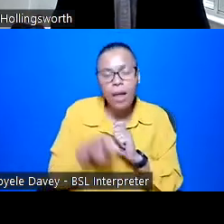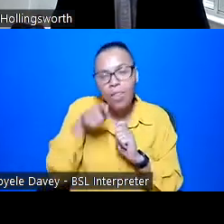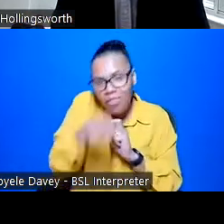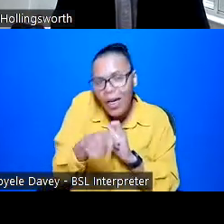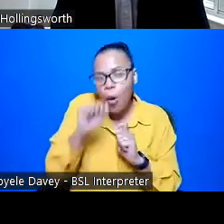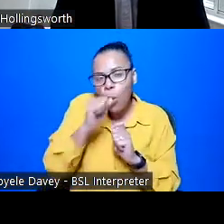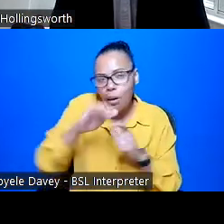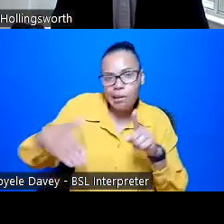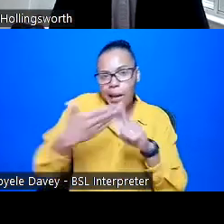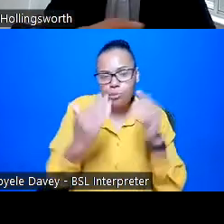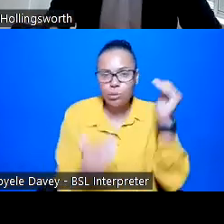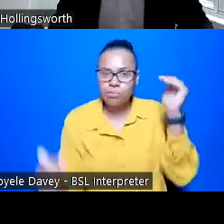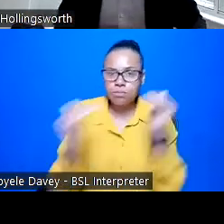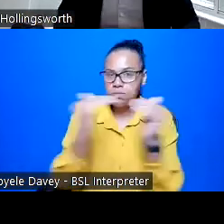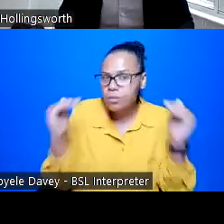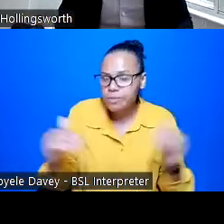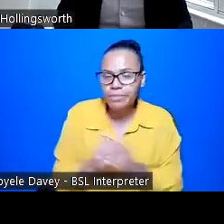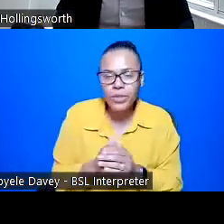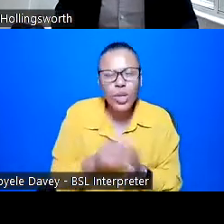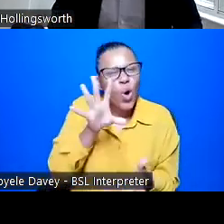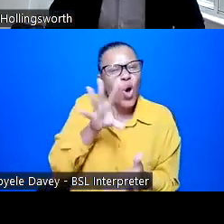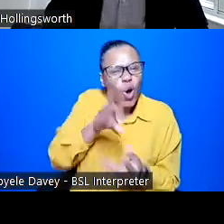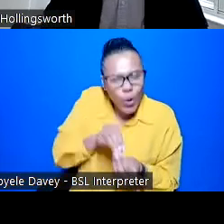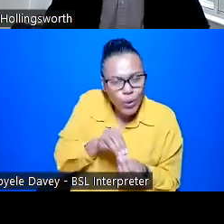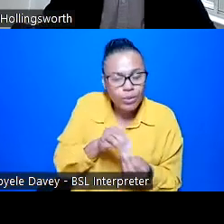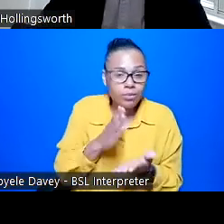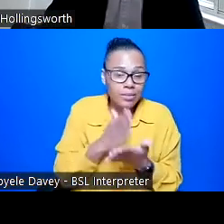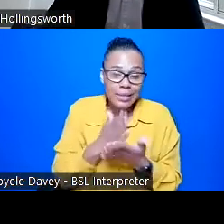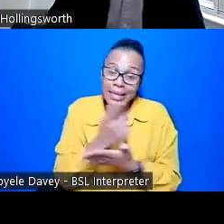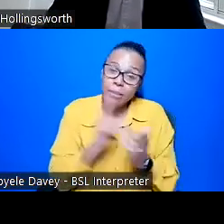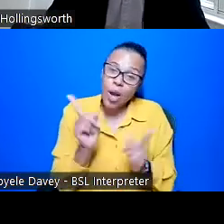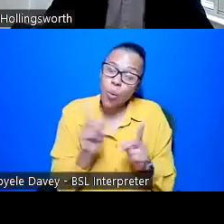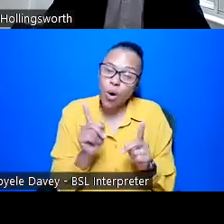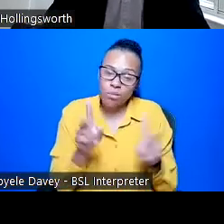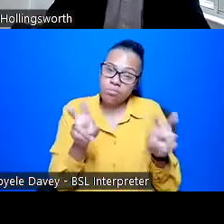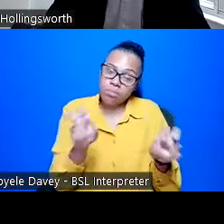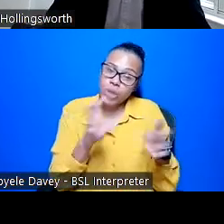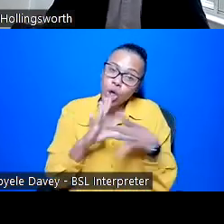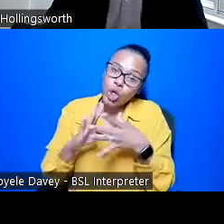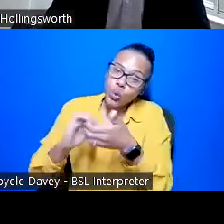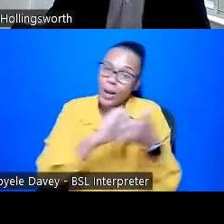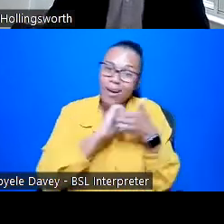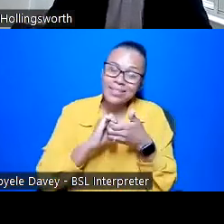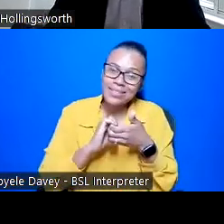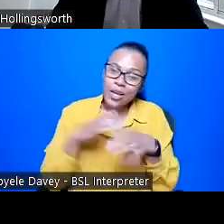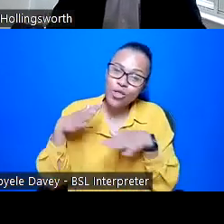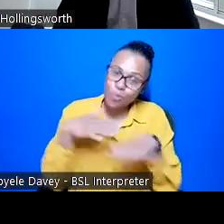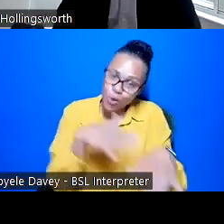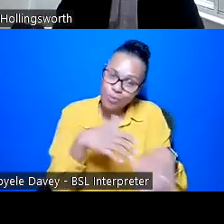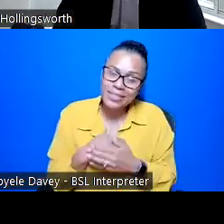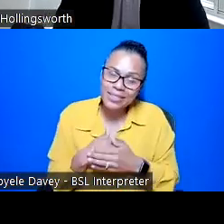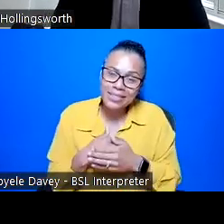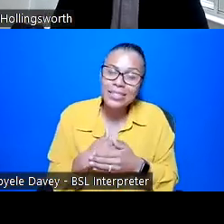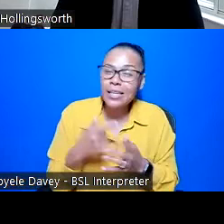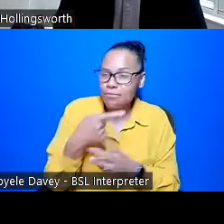face. And so to conclude, it's really to go back to uniting the movement and to bring to life for you, I hope, 3 areas where I